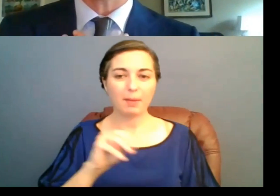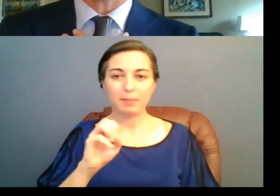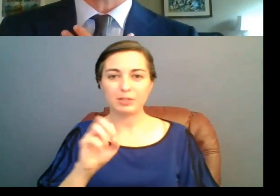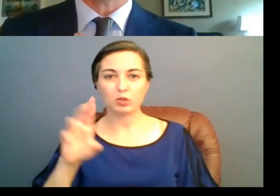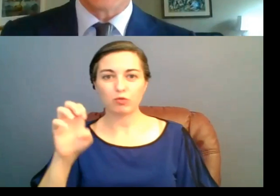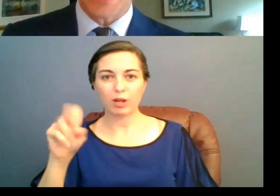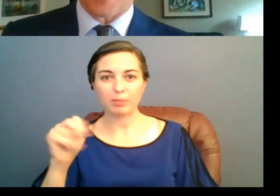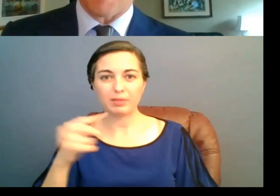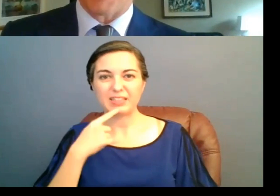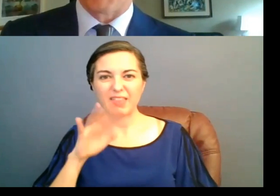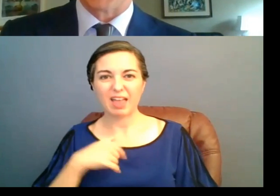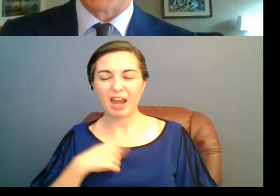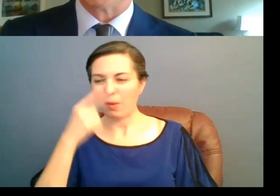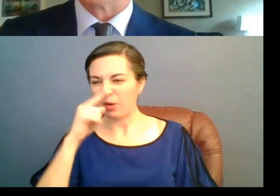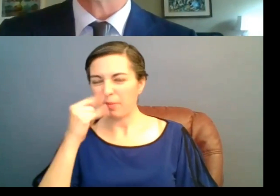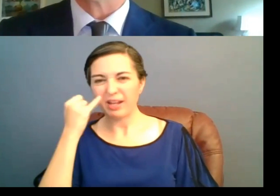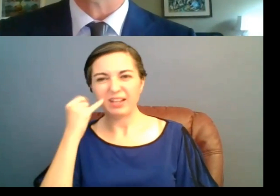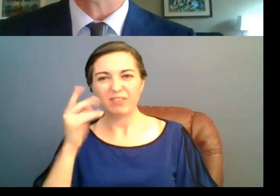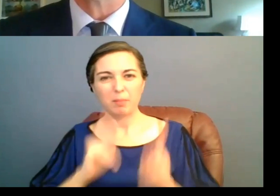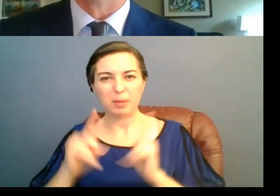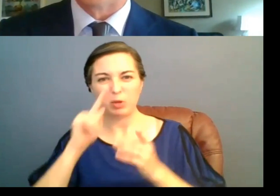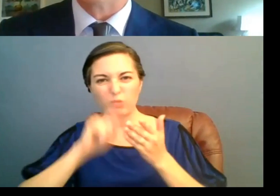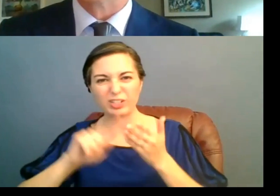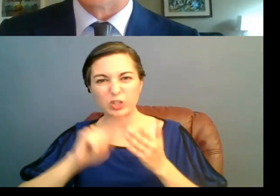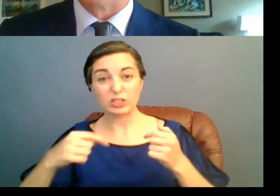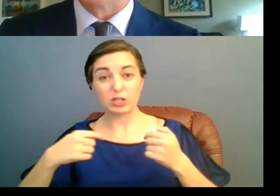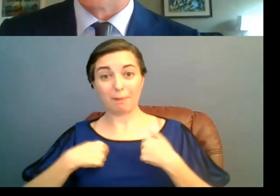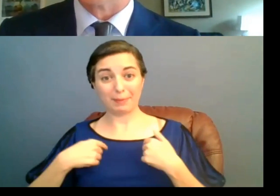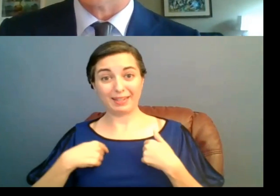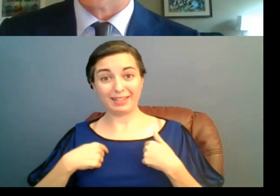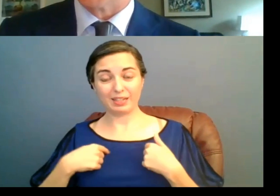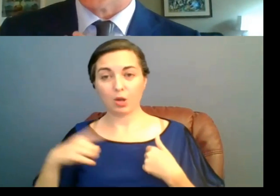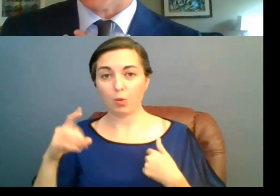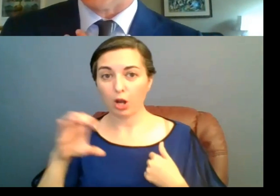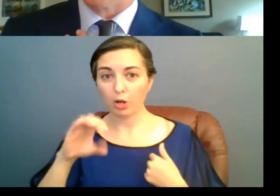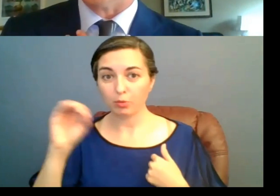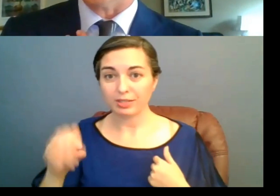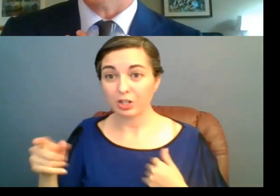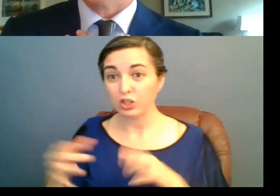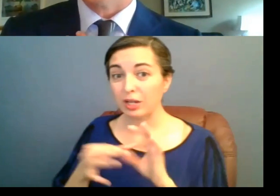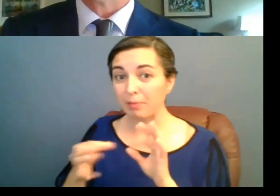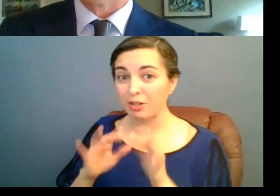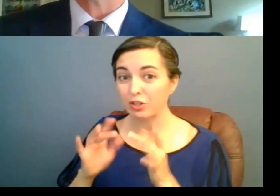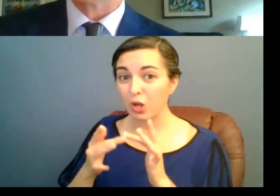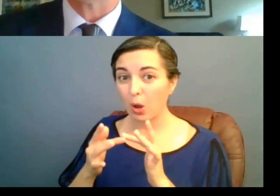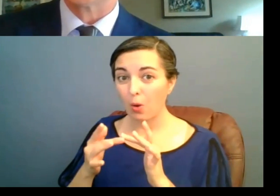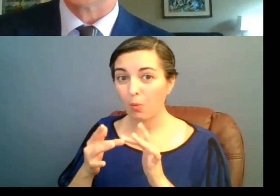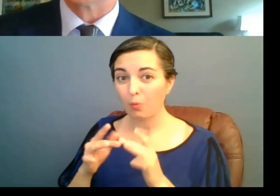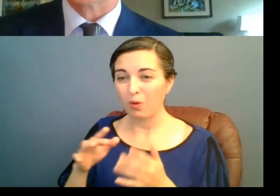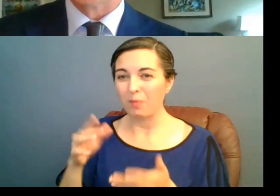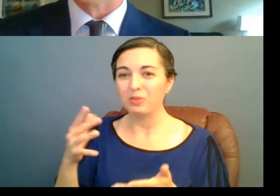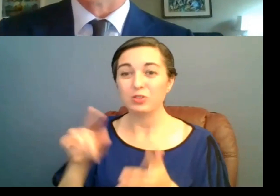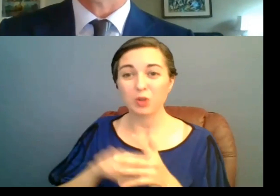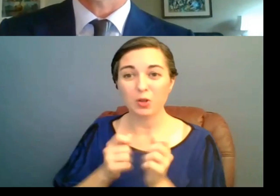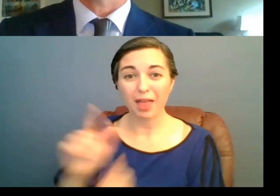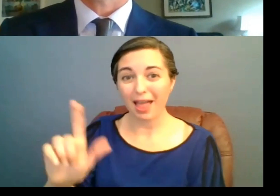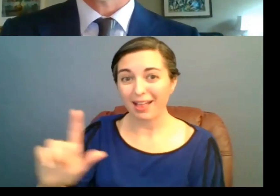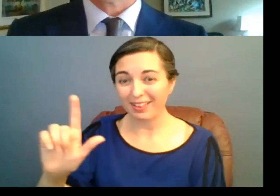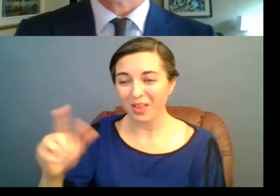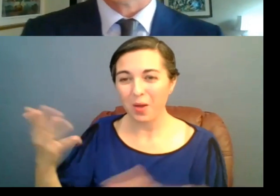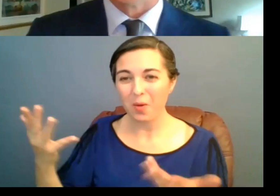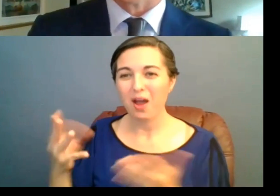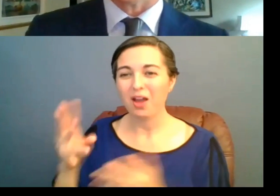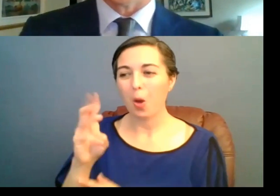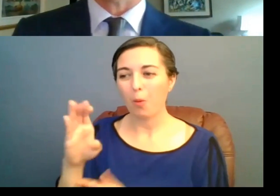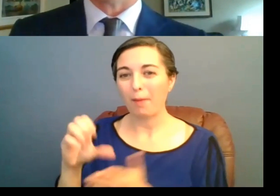people went and looked me up before the interview. 100%. And she mentioned a website in particular. It starts with an L. What website did she say